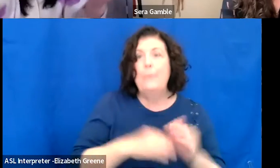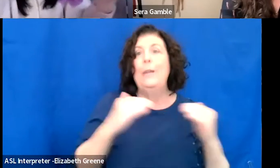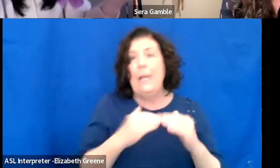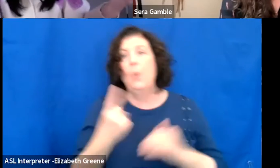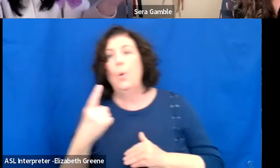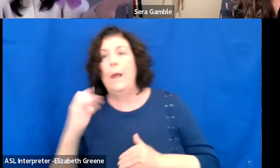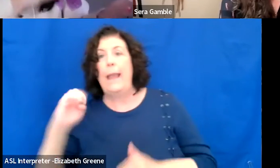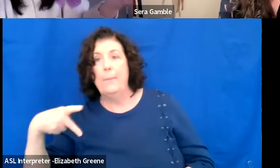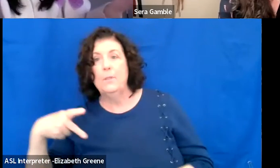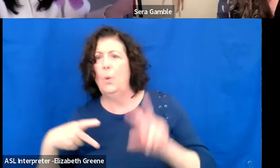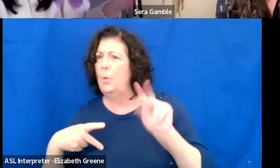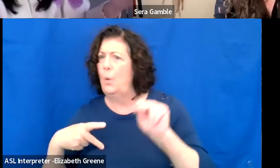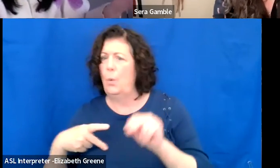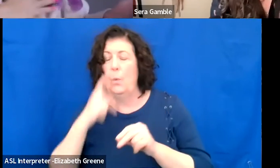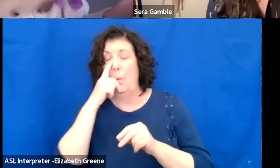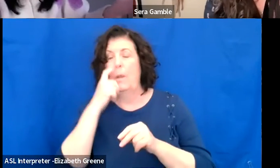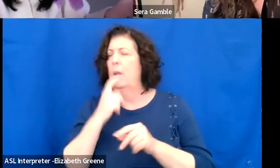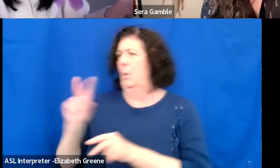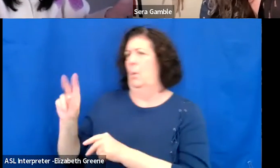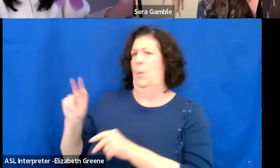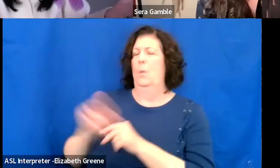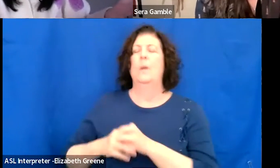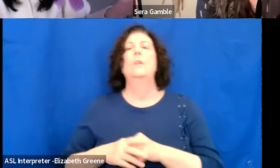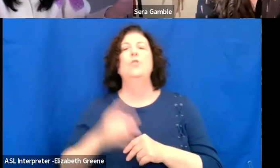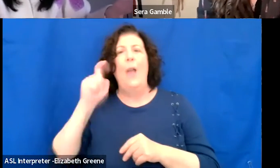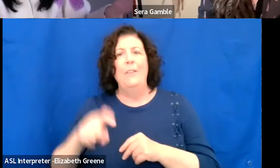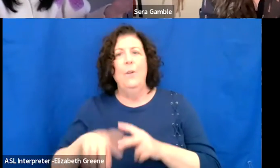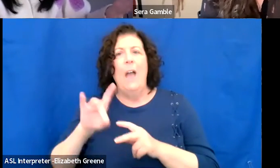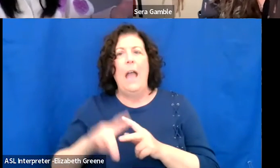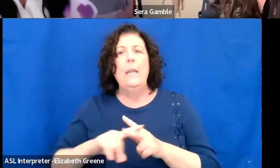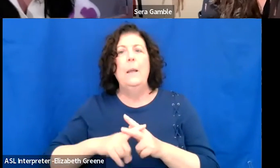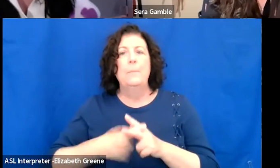to have like a beginning, middle, end of each episode